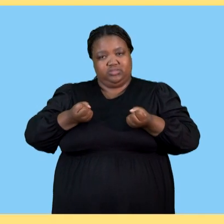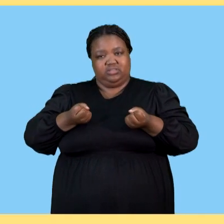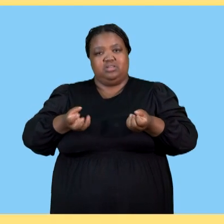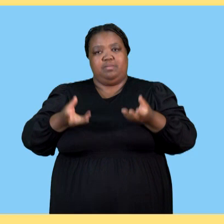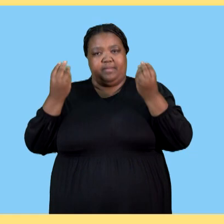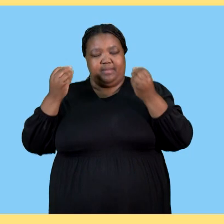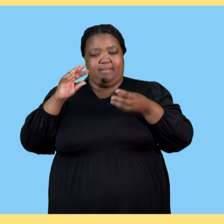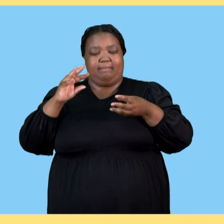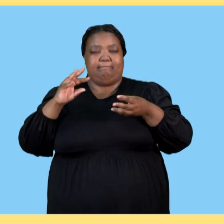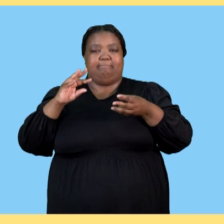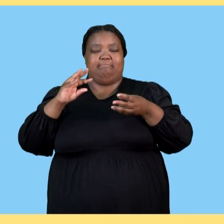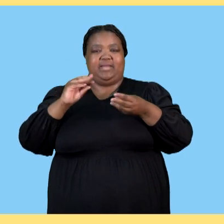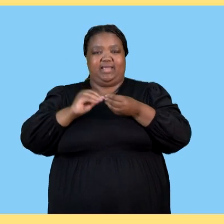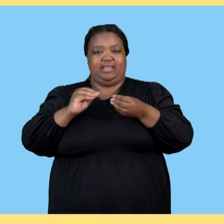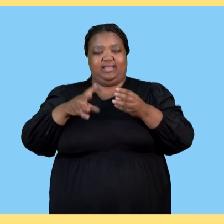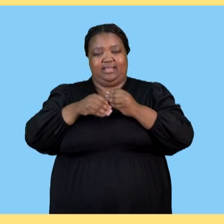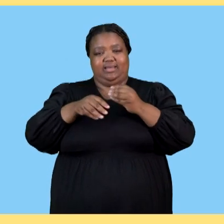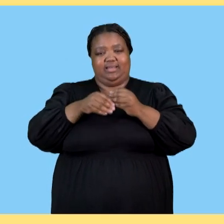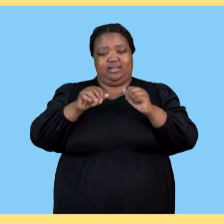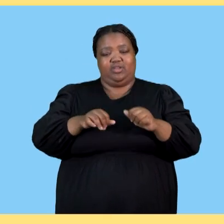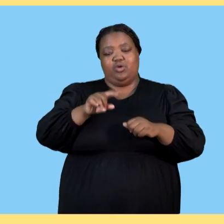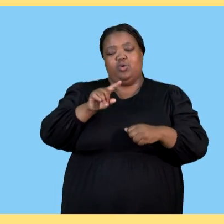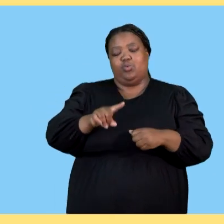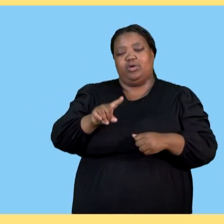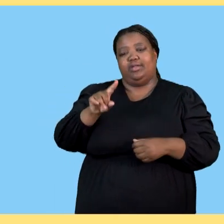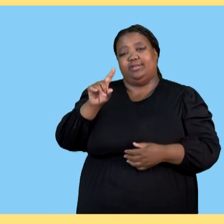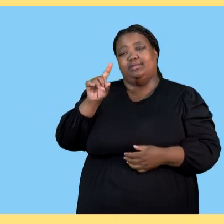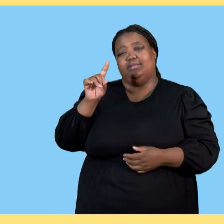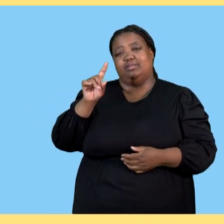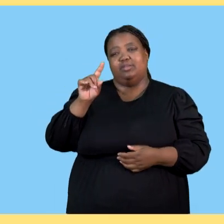plus 20,000. That is going to give us